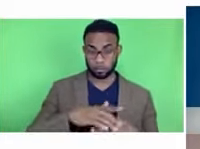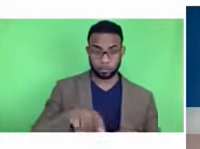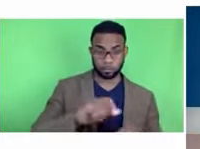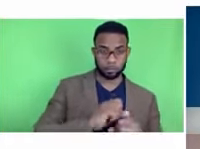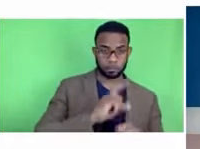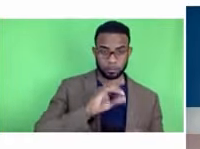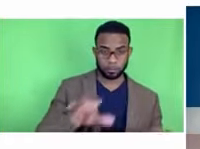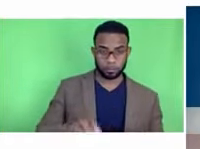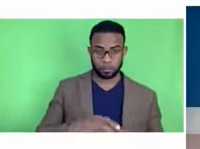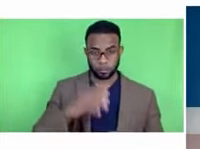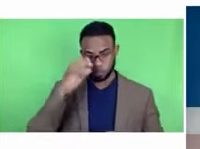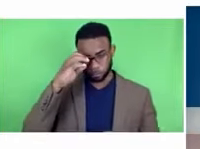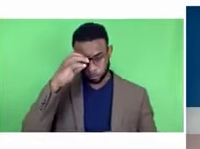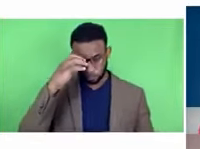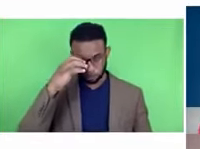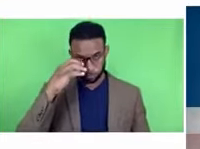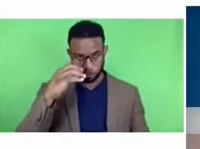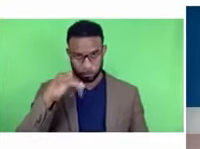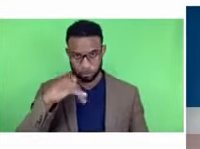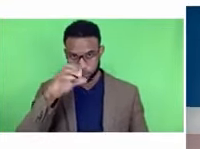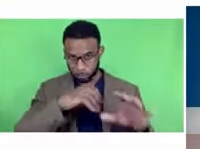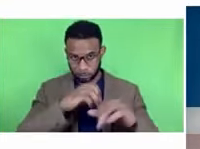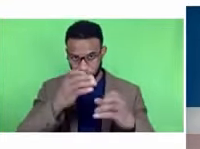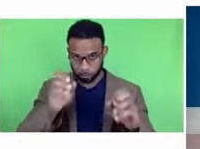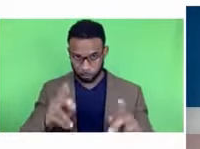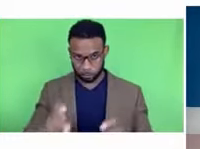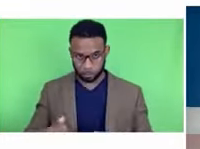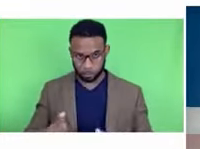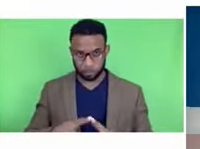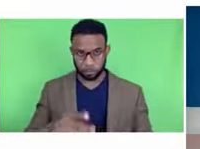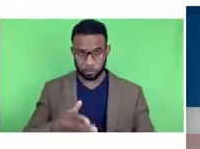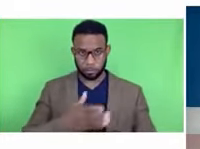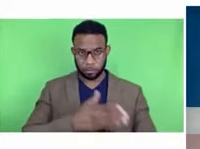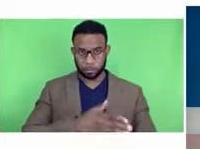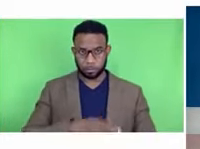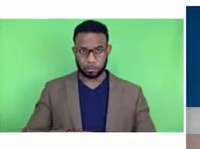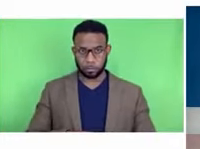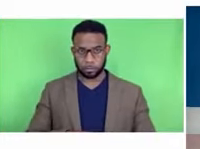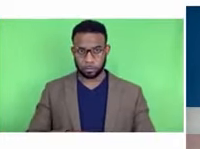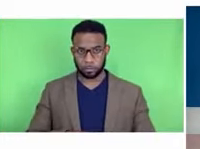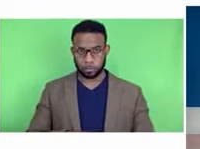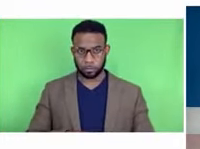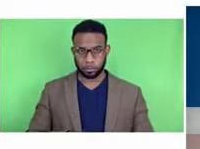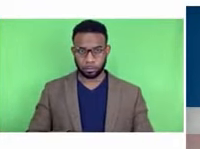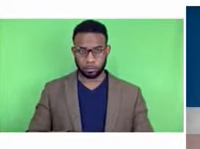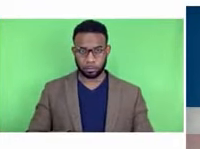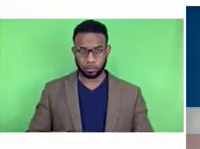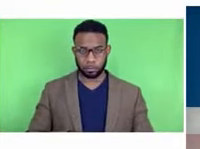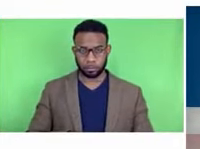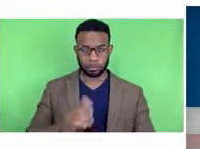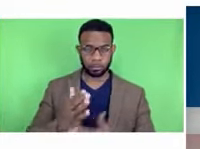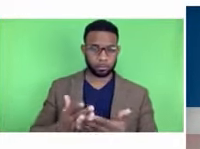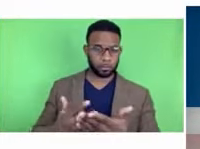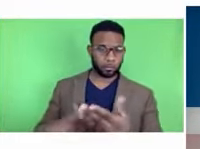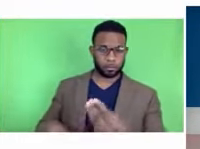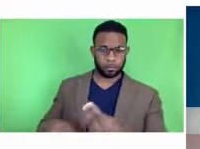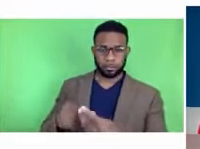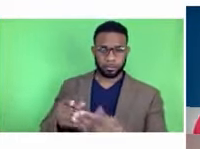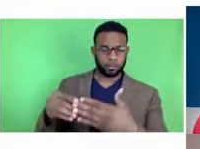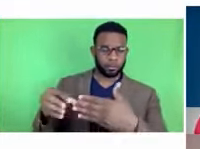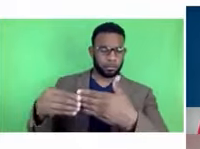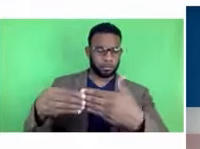done. Otherwise, they're missing out on a lot of opportunity to improve. Mm-hmm. The other piece too, just back to that flexibility,